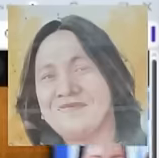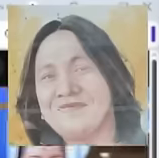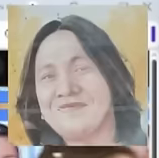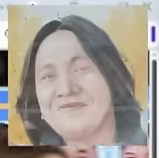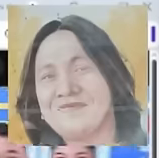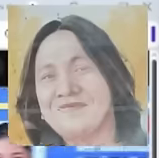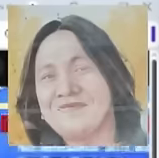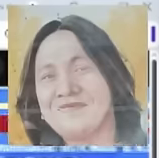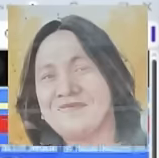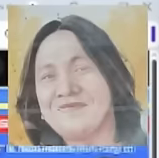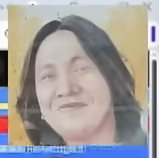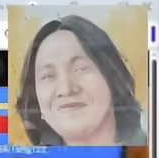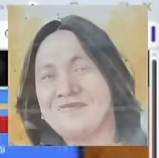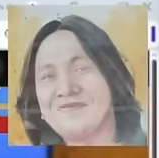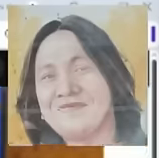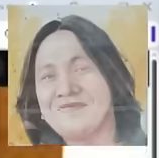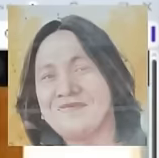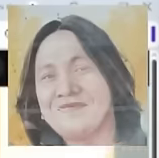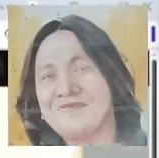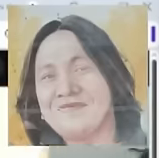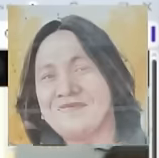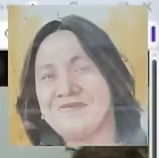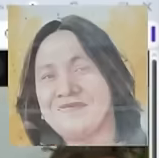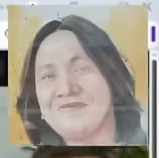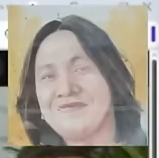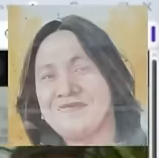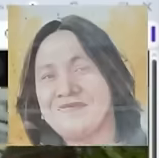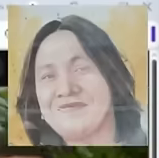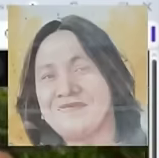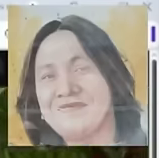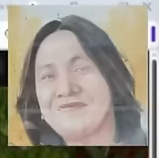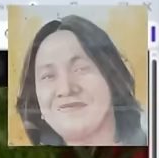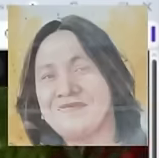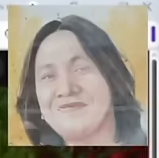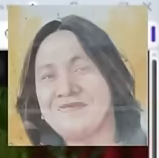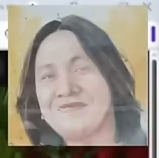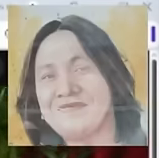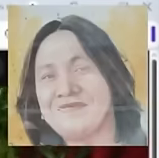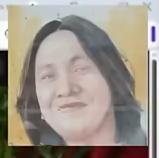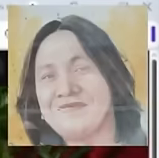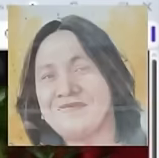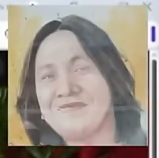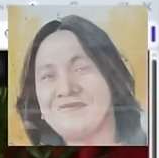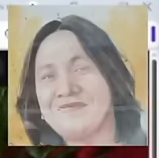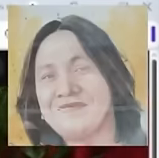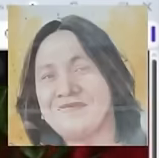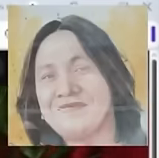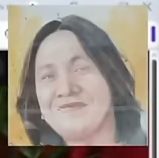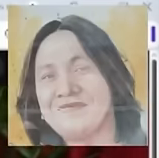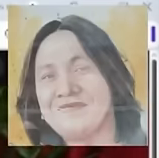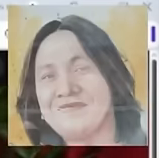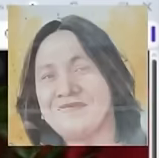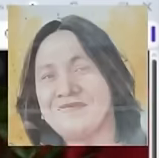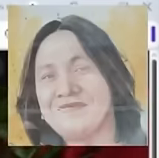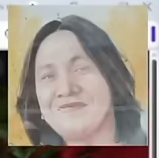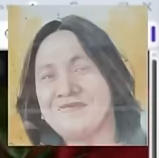I guess na sabi naman po lahat, just a quick comment on my part. On its face, mukhang maganda naman po yung batas. We haven't had the time